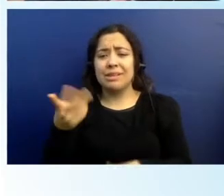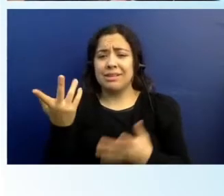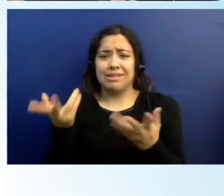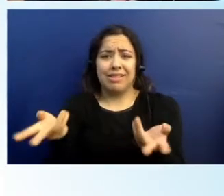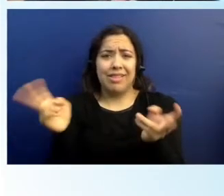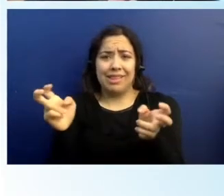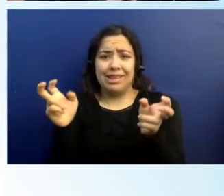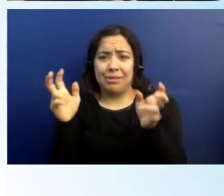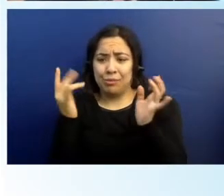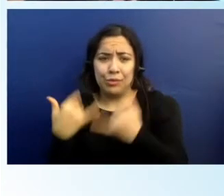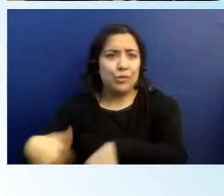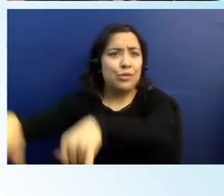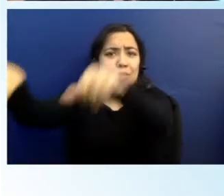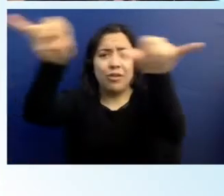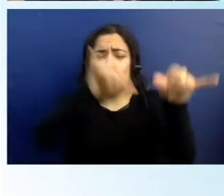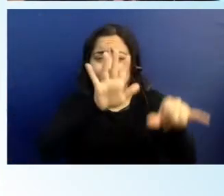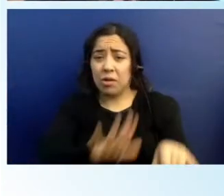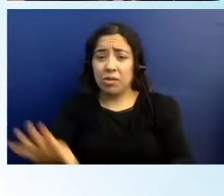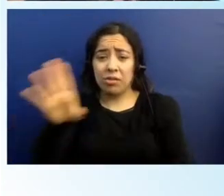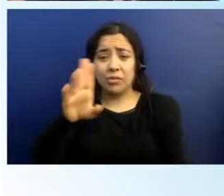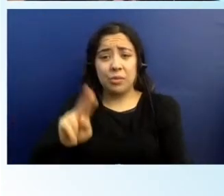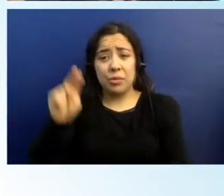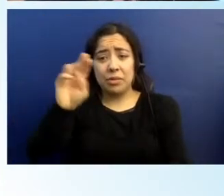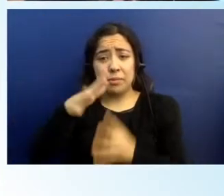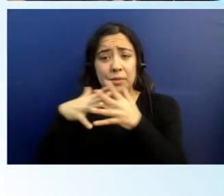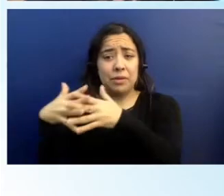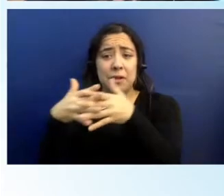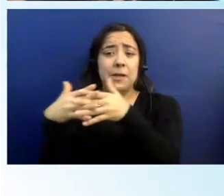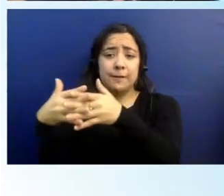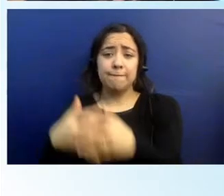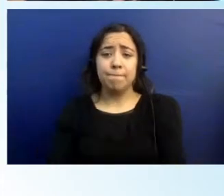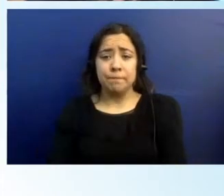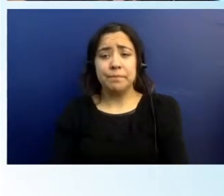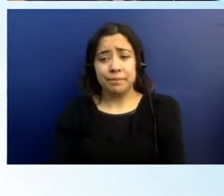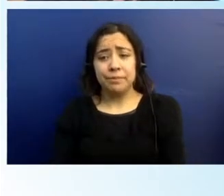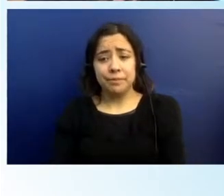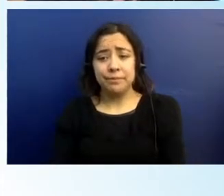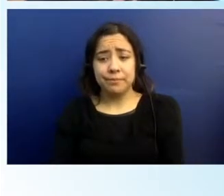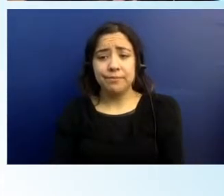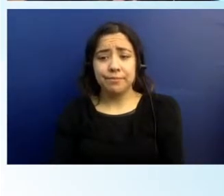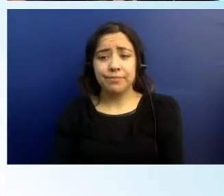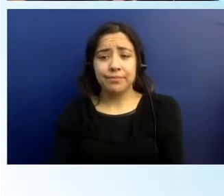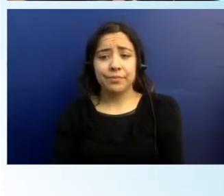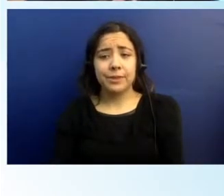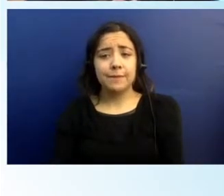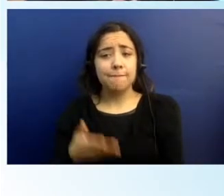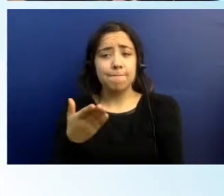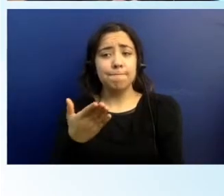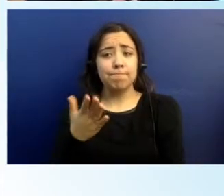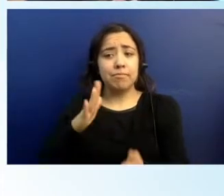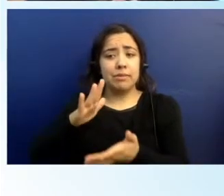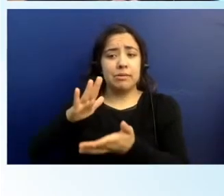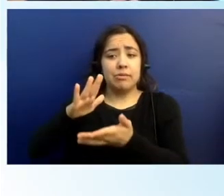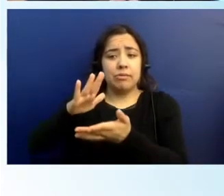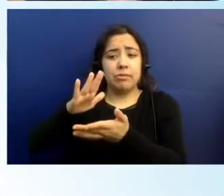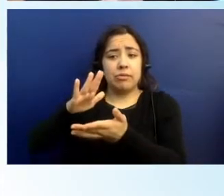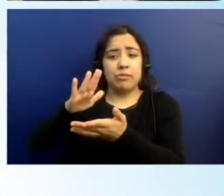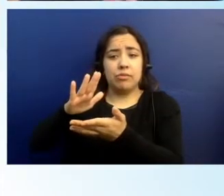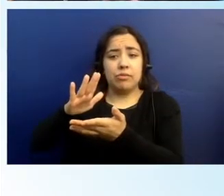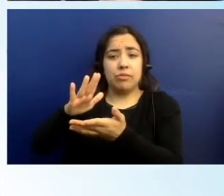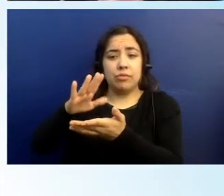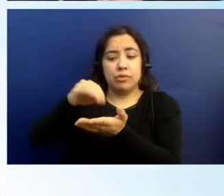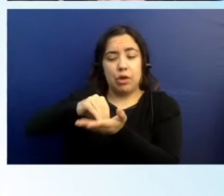throughout North America. And this is a documentation of an earthwork that was unveiled